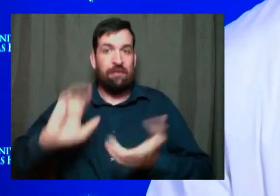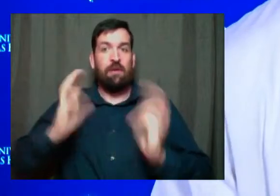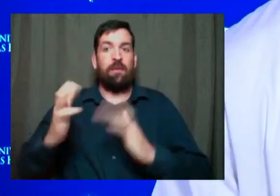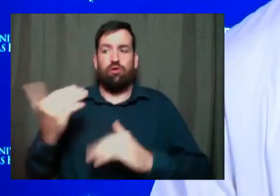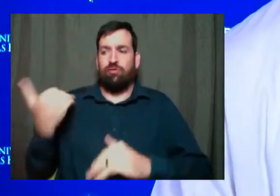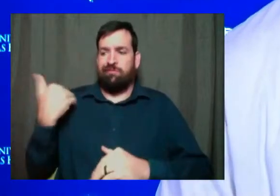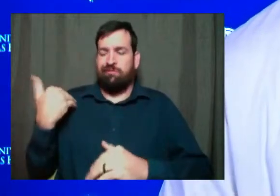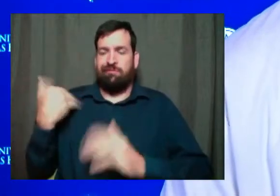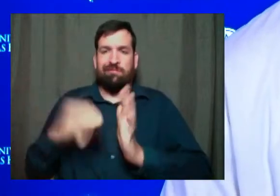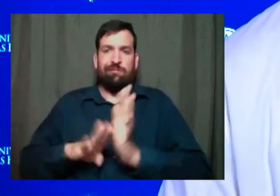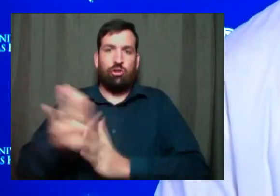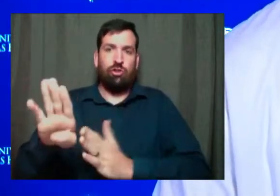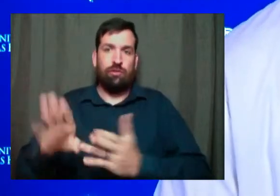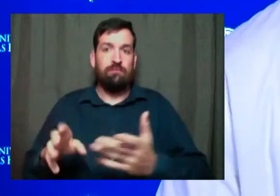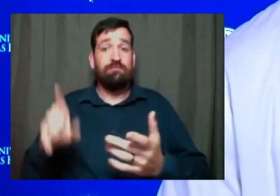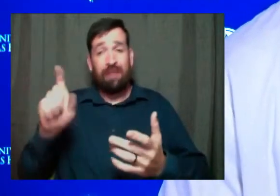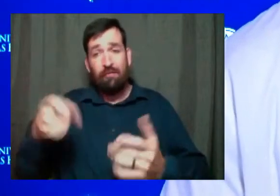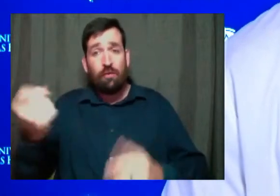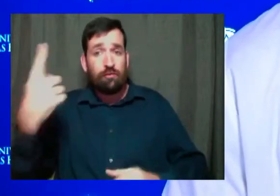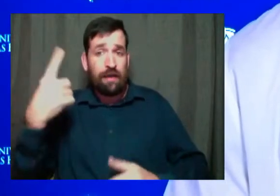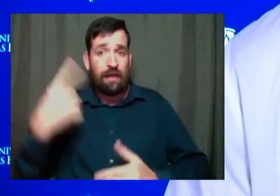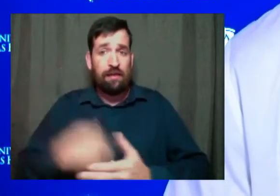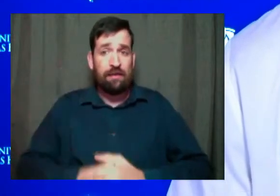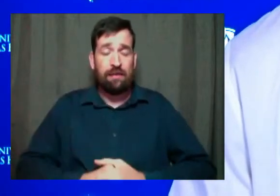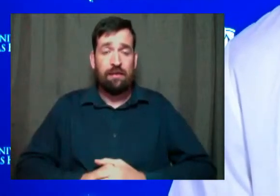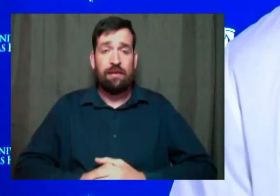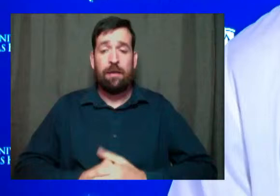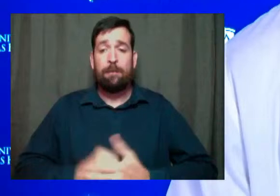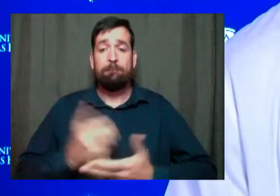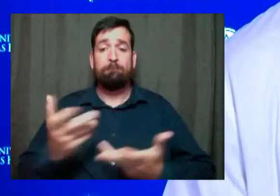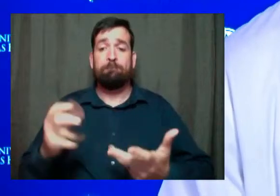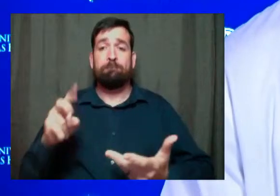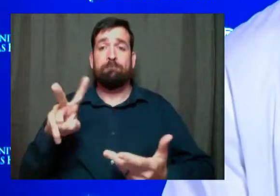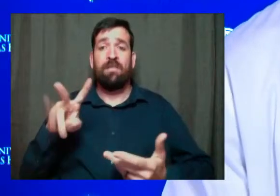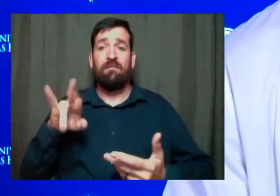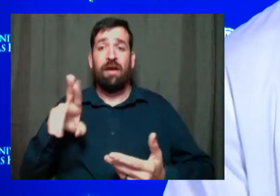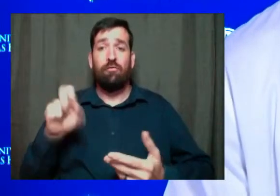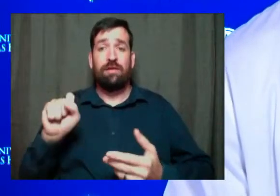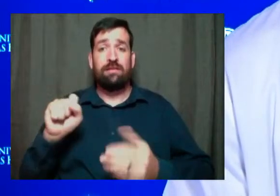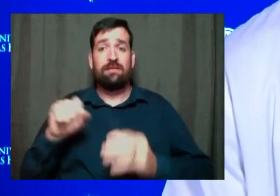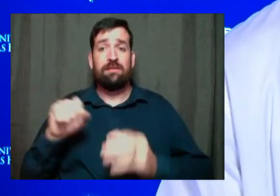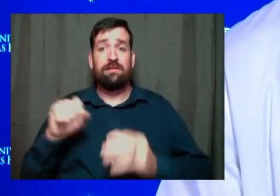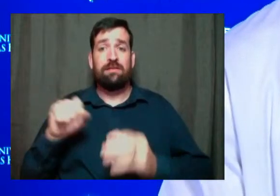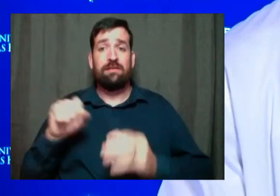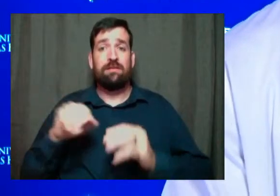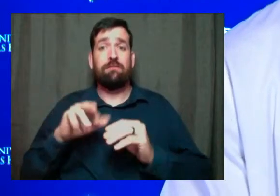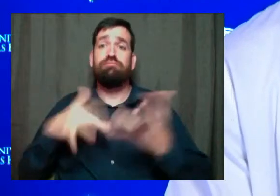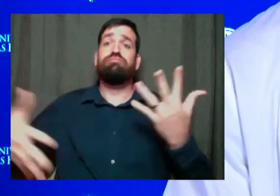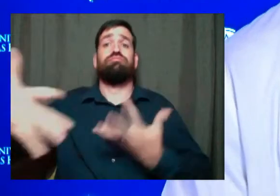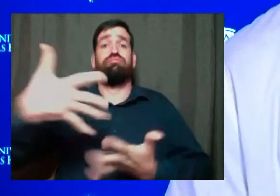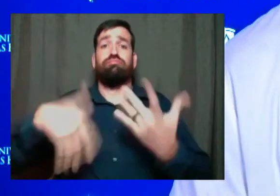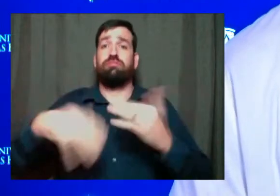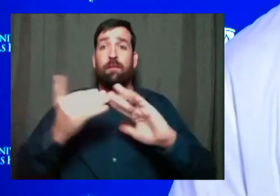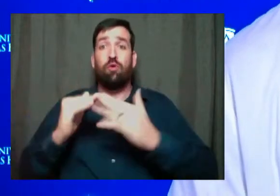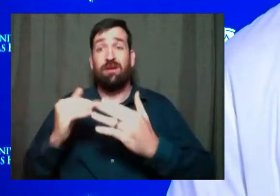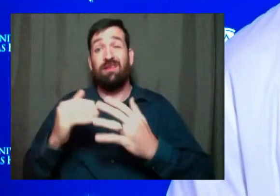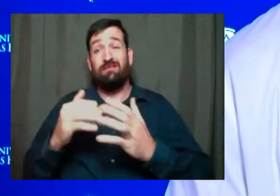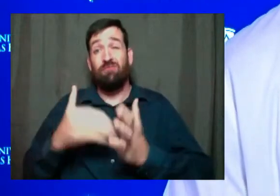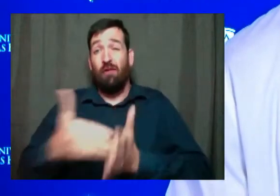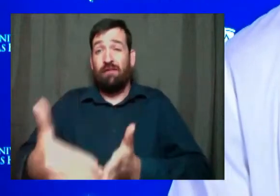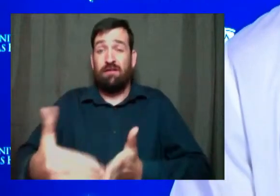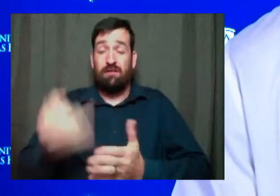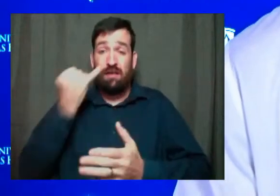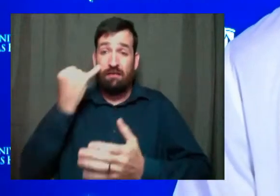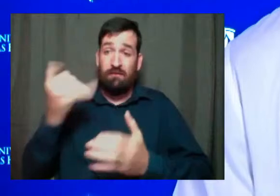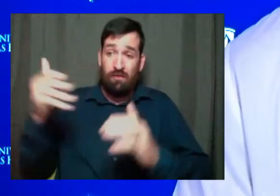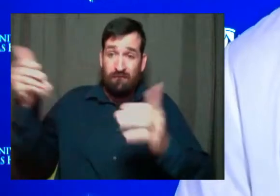think you have to understand that the virus is circulating in the community at a very high level. If you invite somebody to your house,